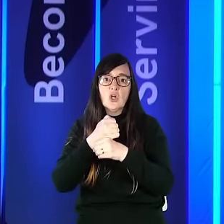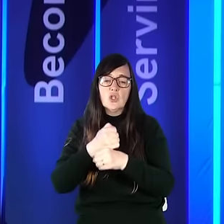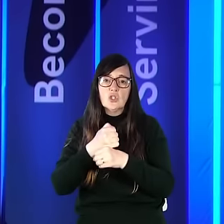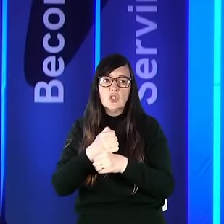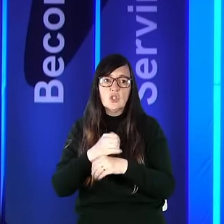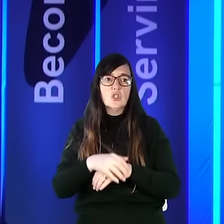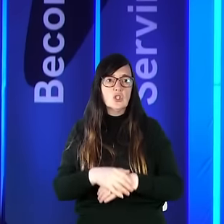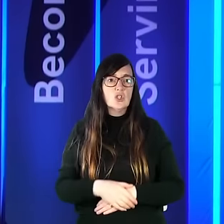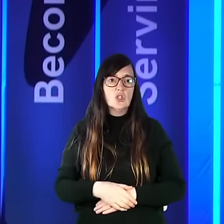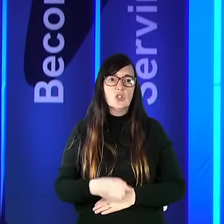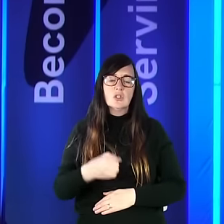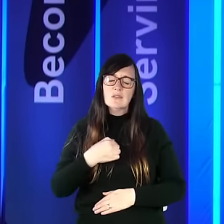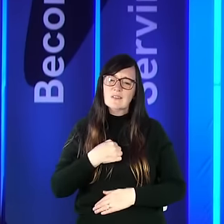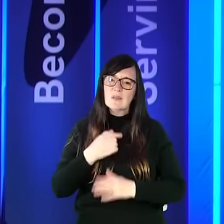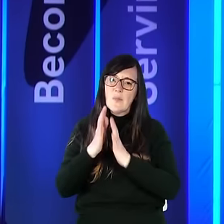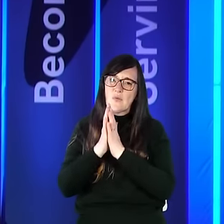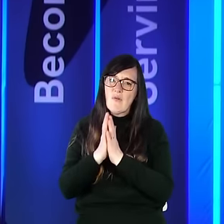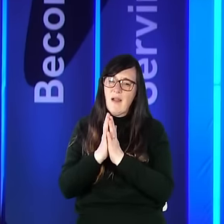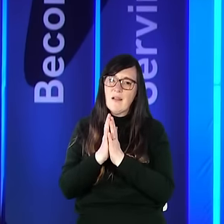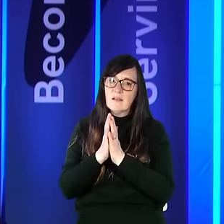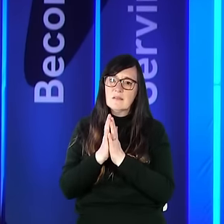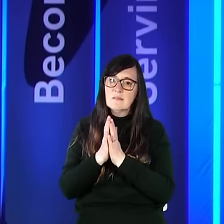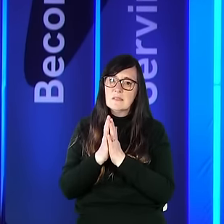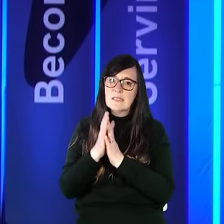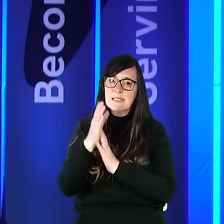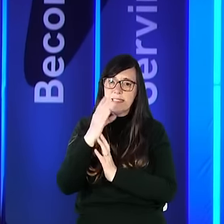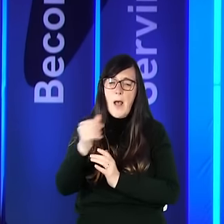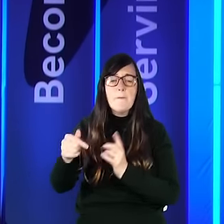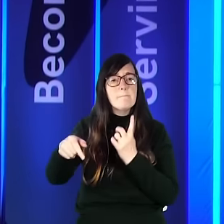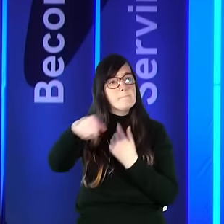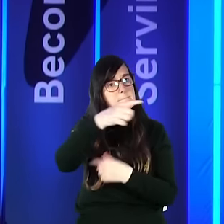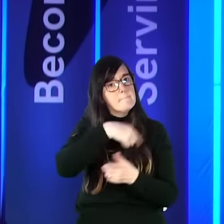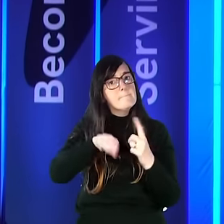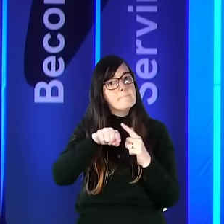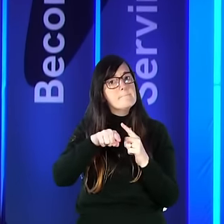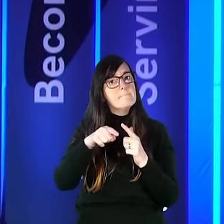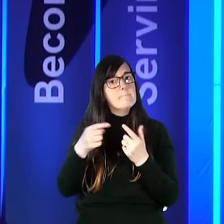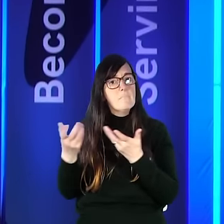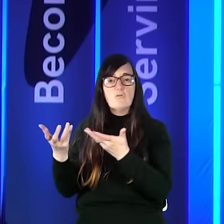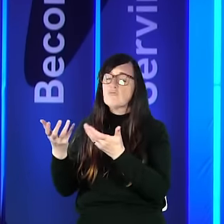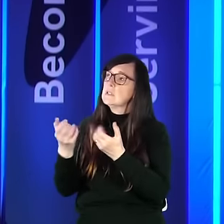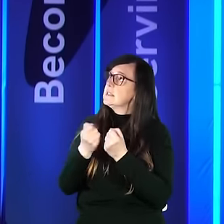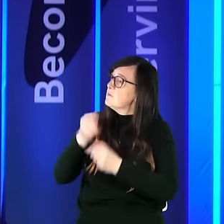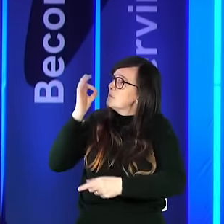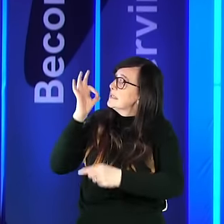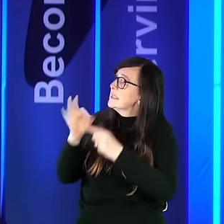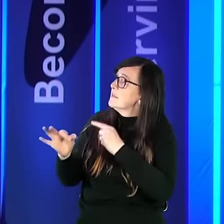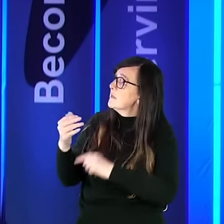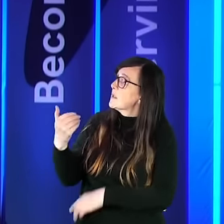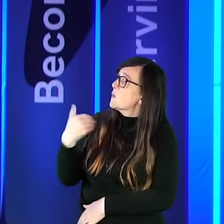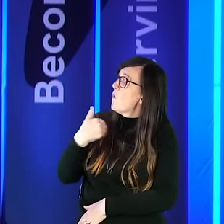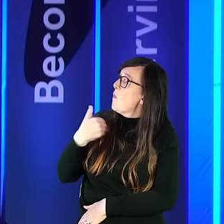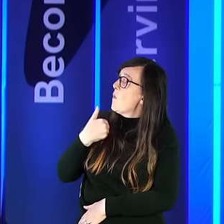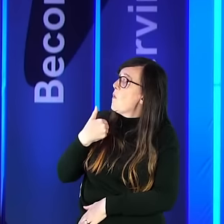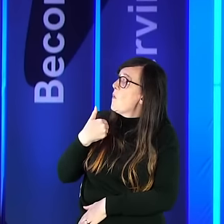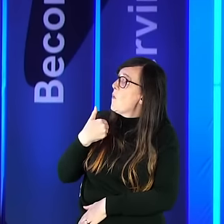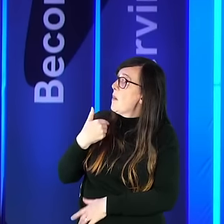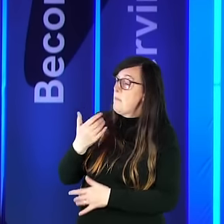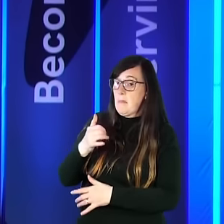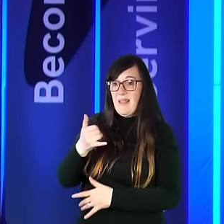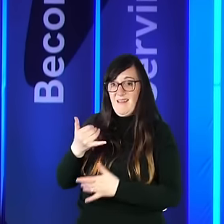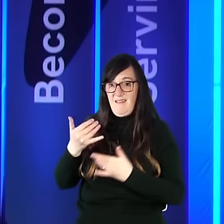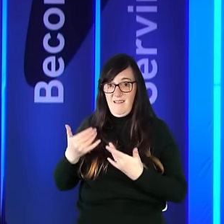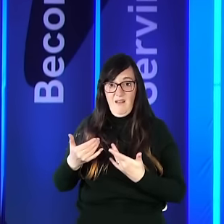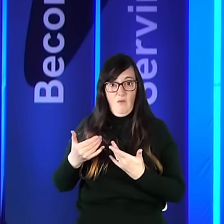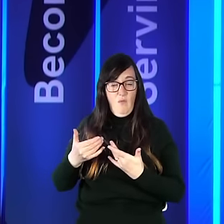And I pray for some of us, we will receive a specific call to leave our country, as of